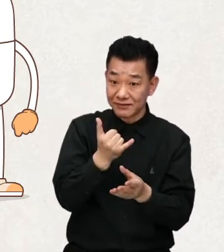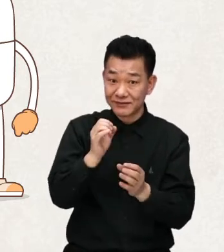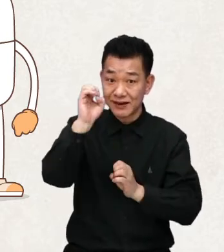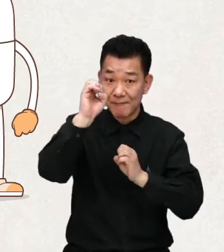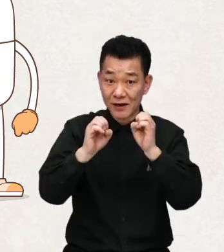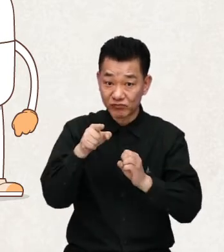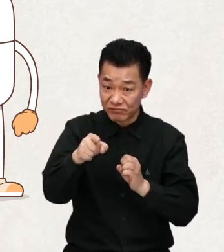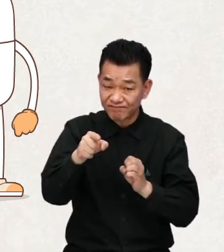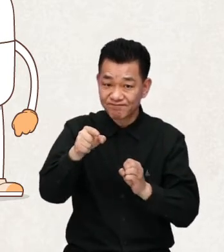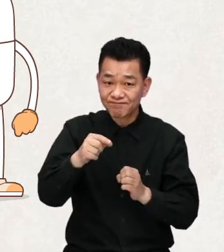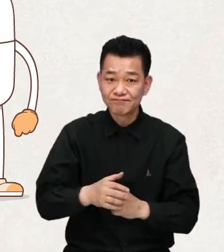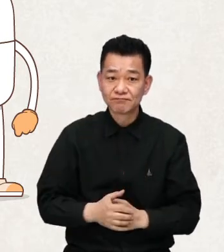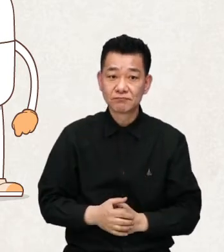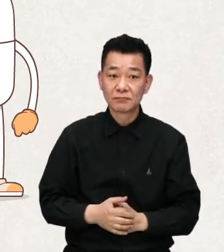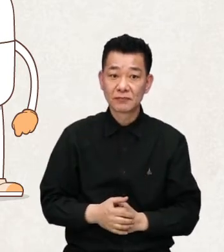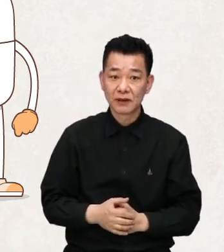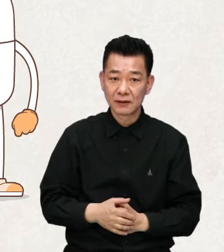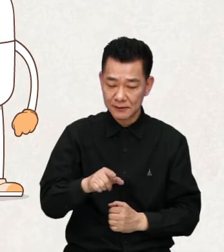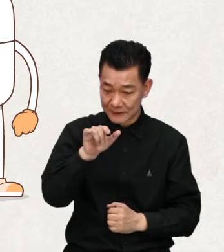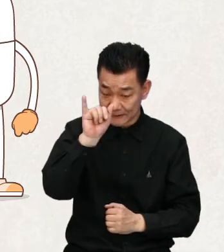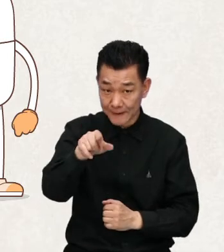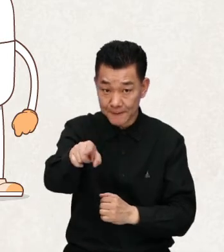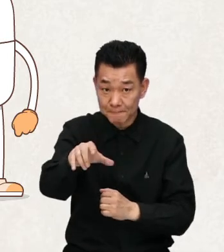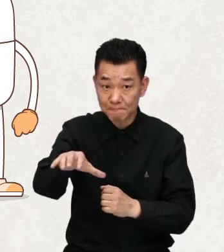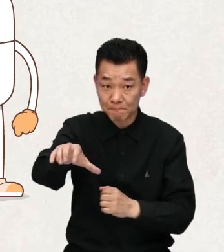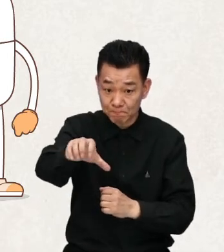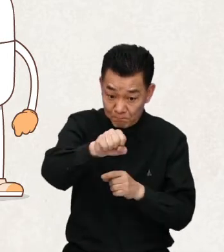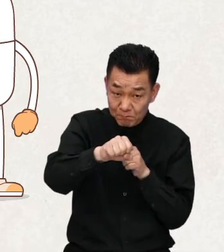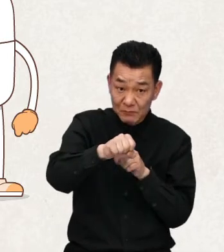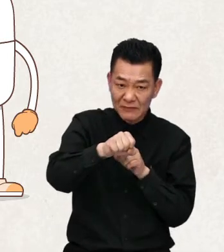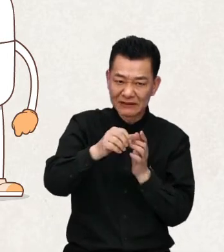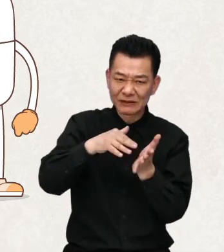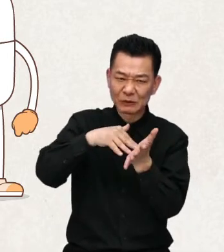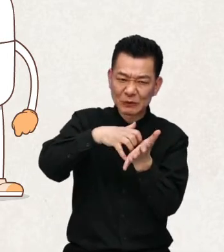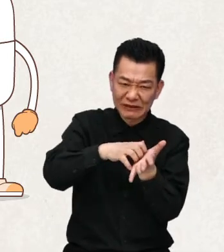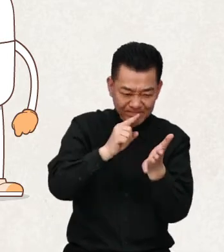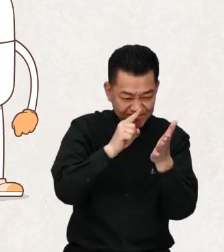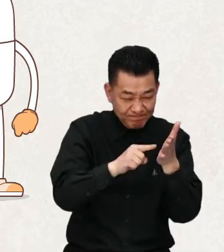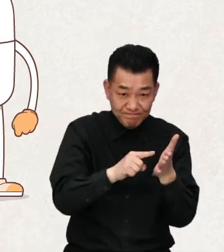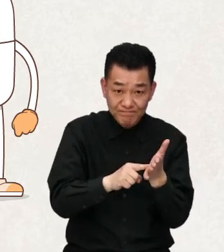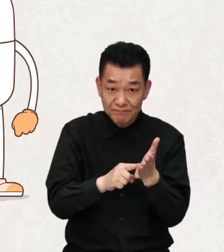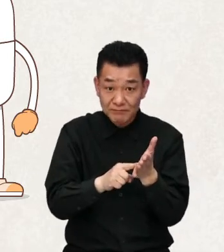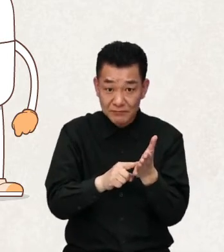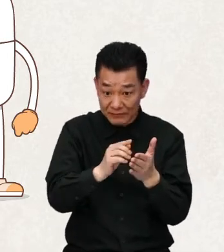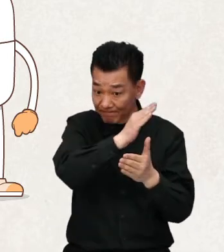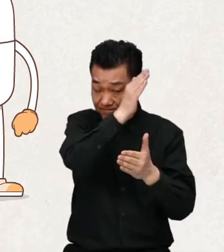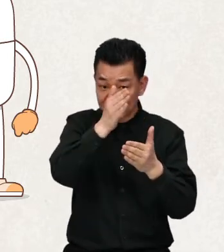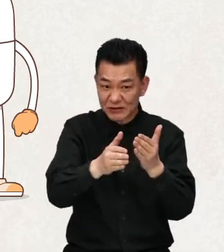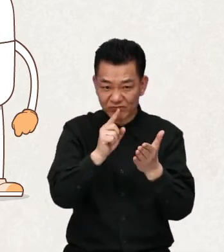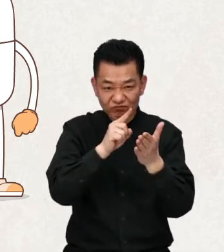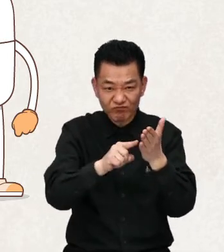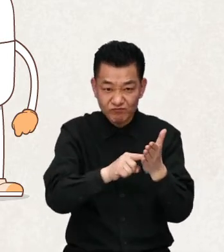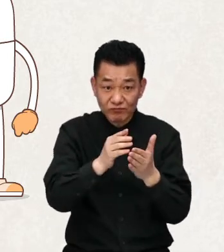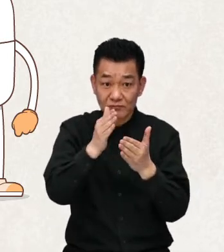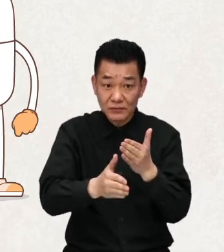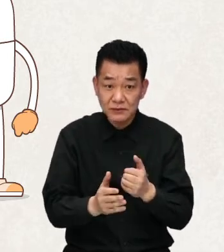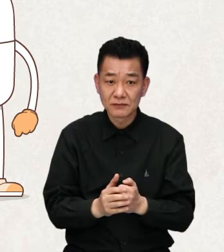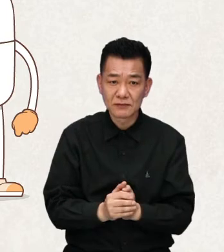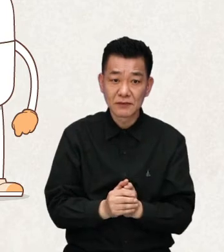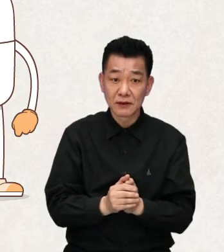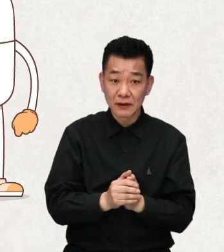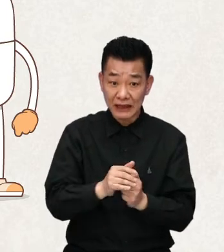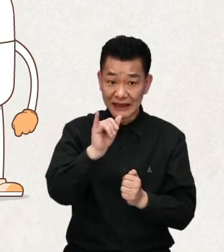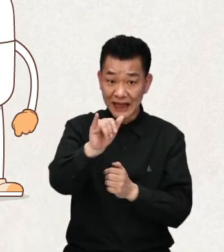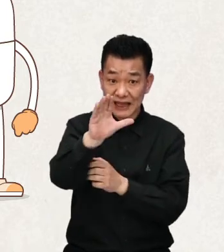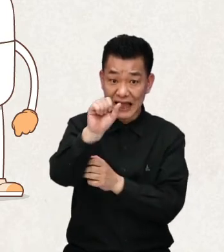of submission. It is manifestly ill-founded. If the consideration of admissibility is completed,